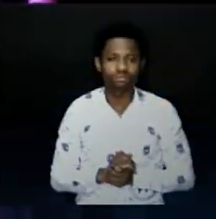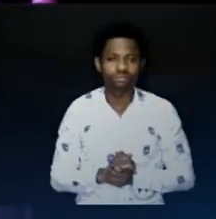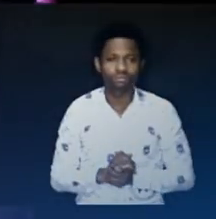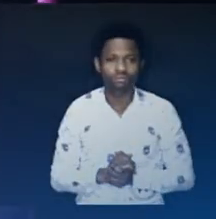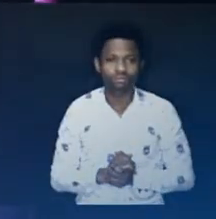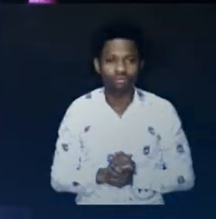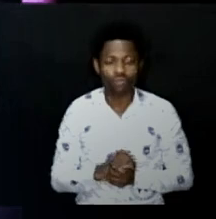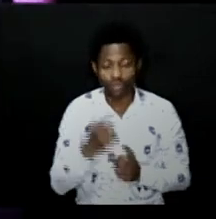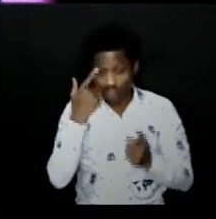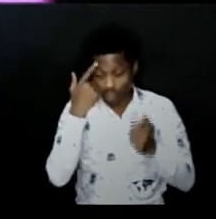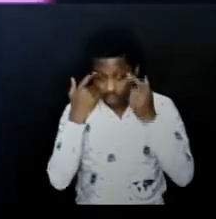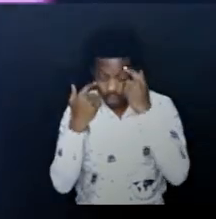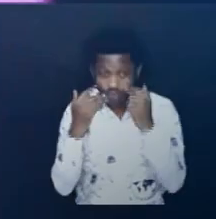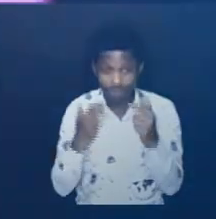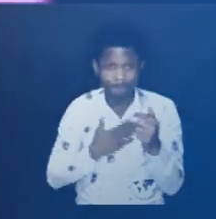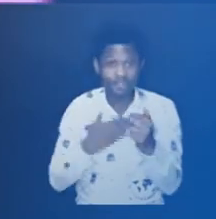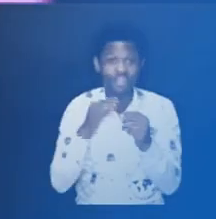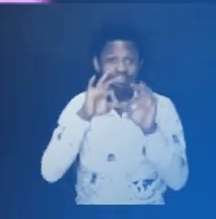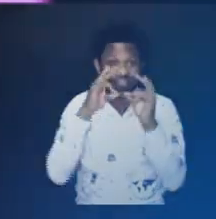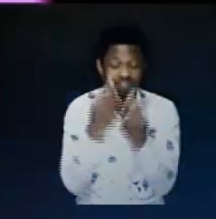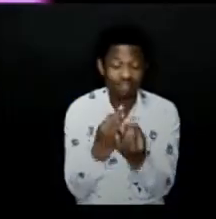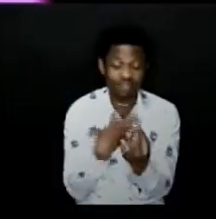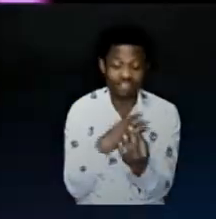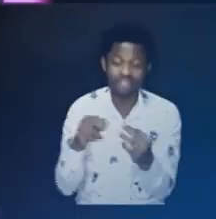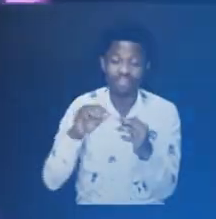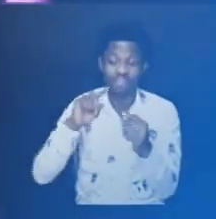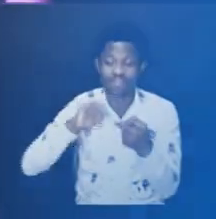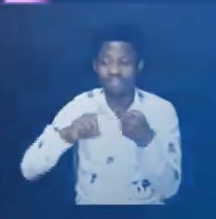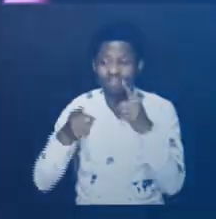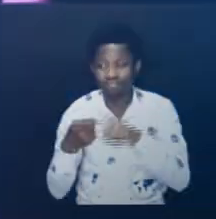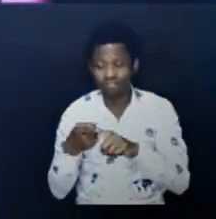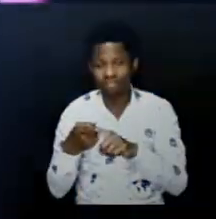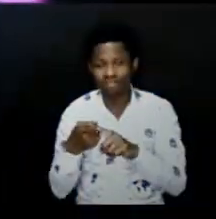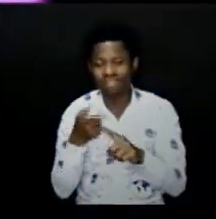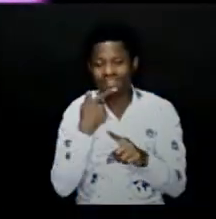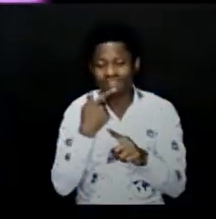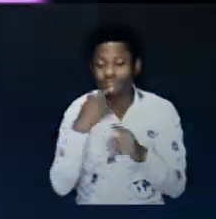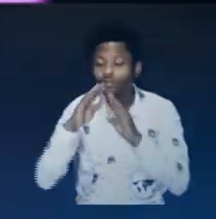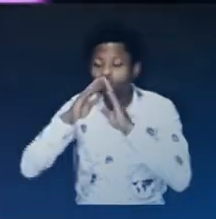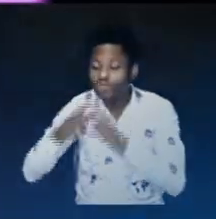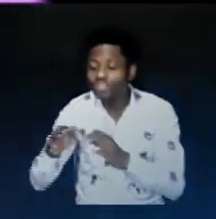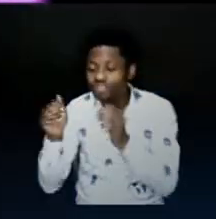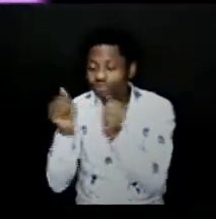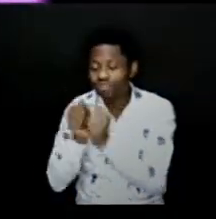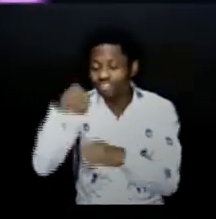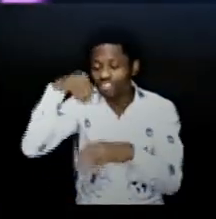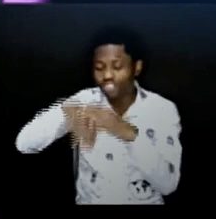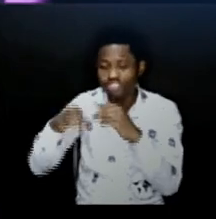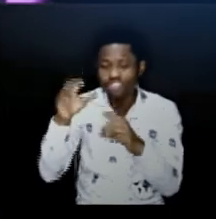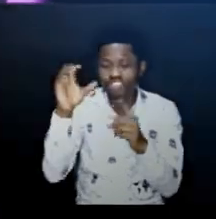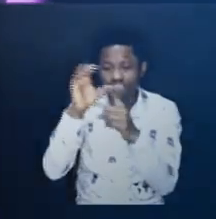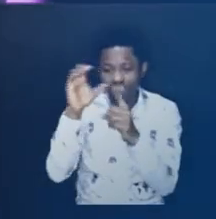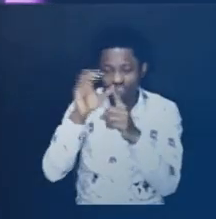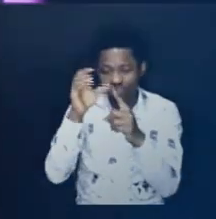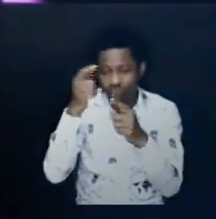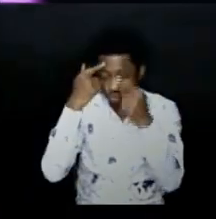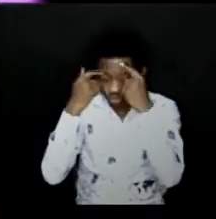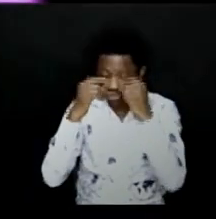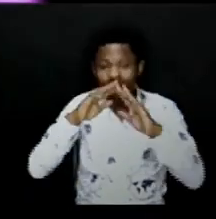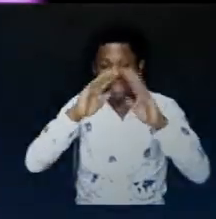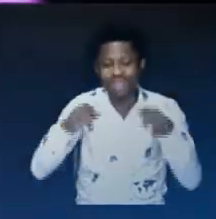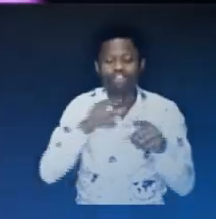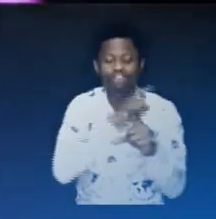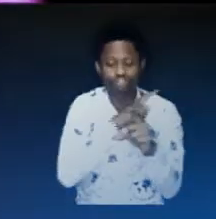sake of my family and friends, I will say, peace be within you. For the sake of the house of the Lord,